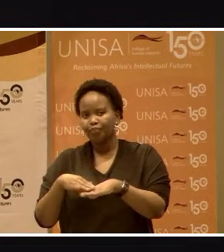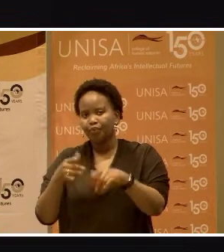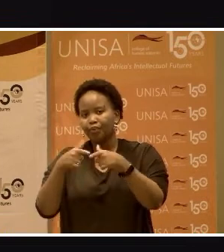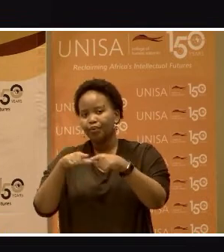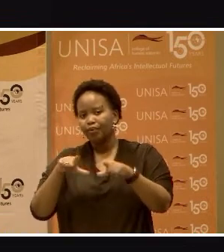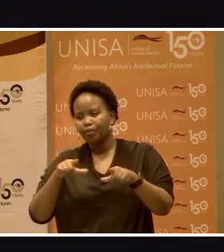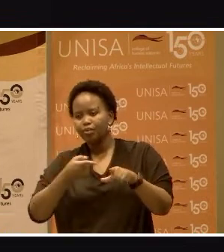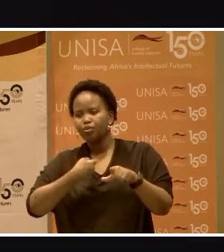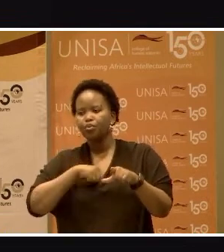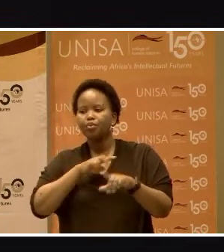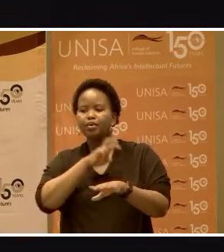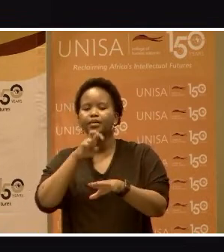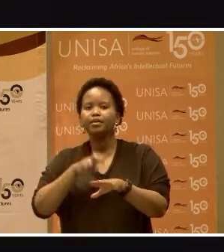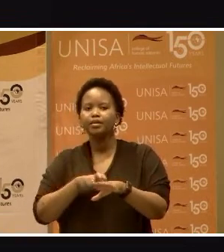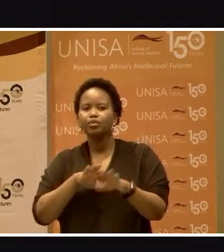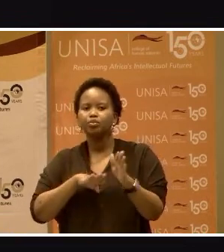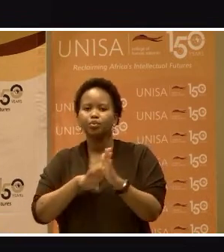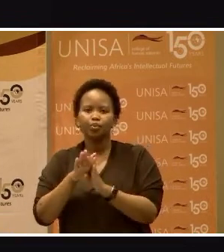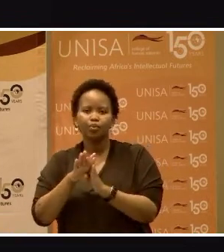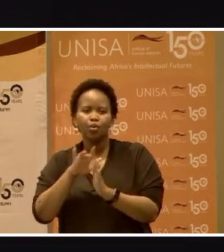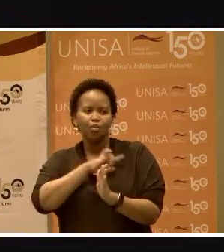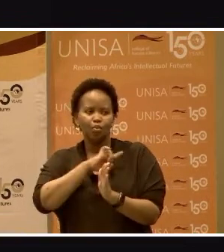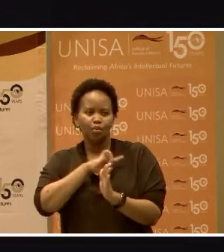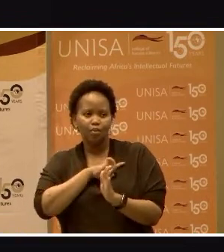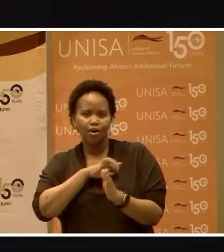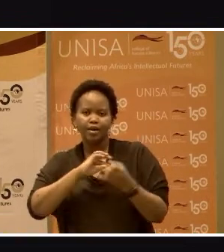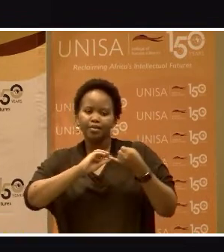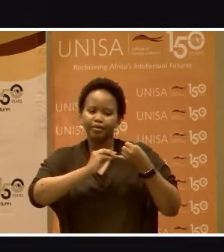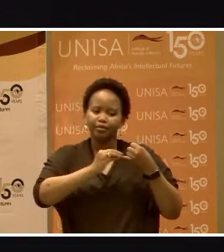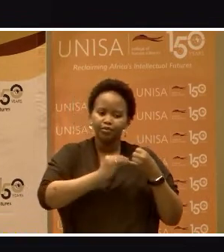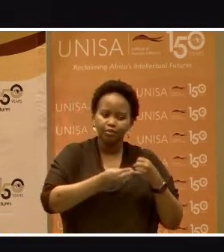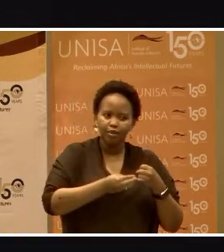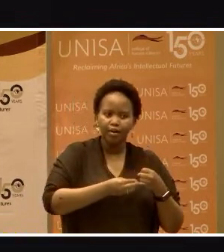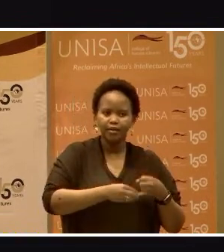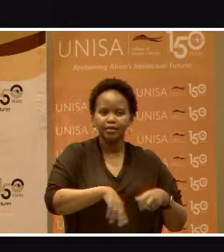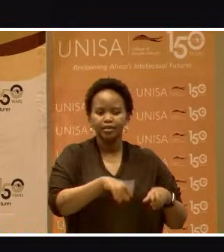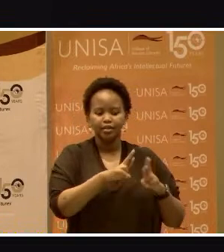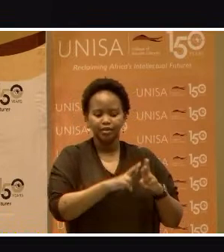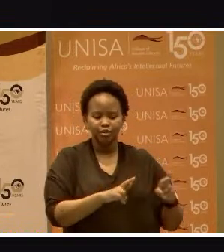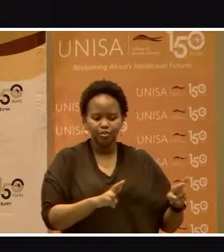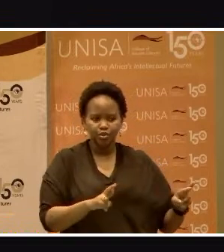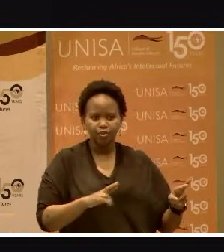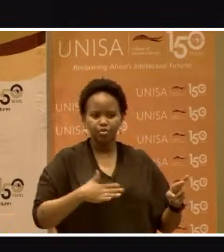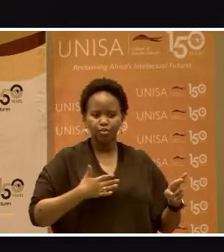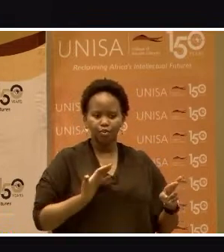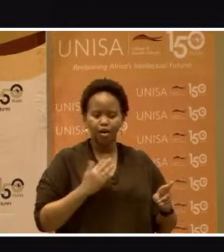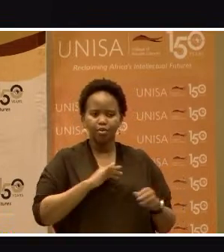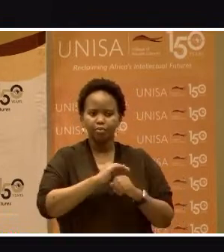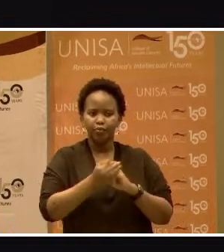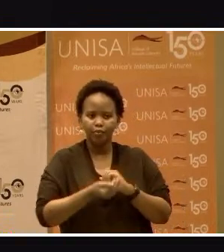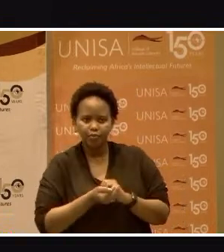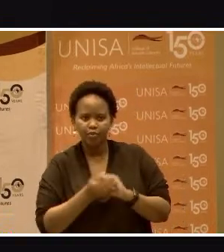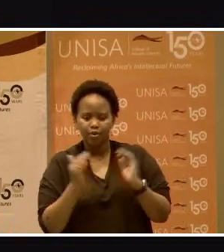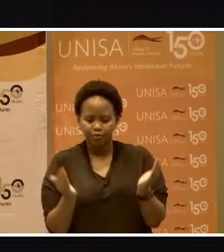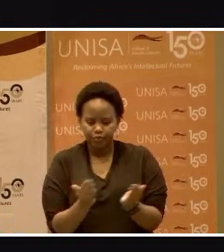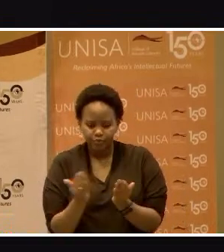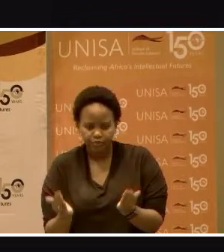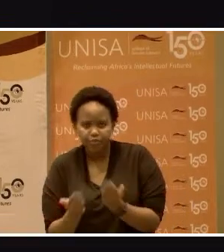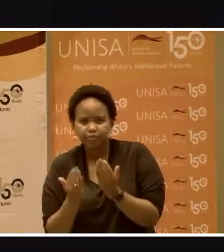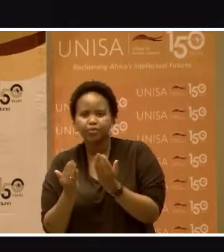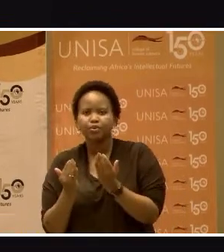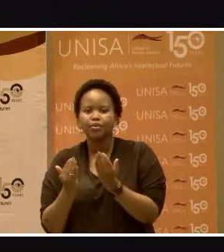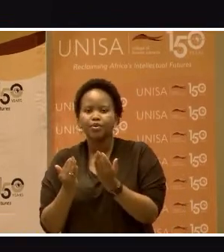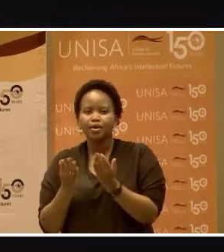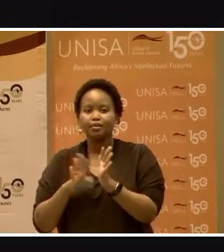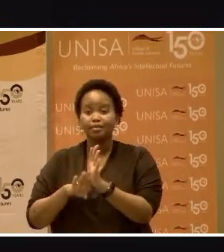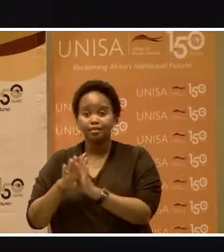they are now trying to mobilize stakeholders and resources for their preservation, revitalization, and promotion. All of